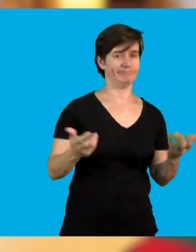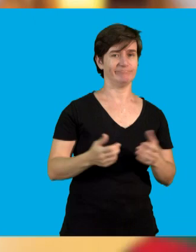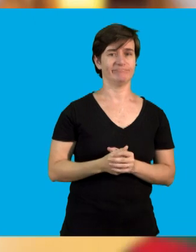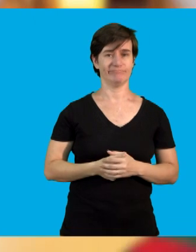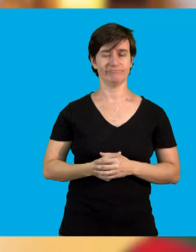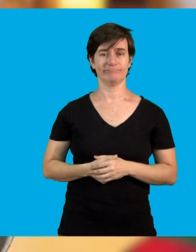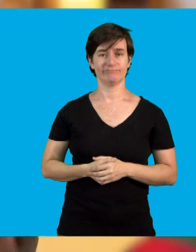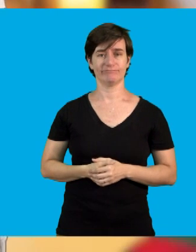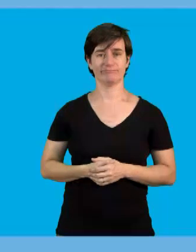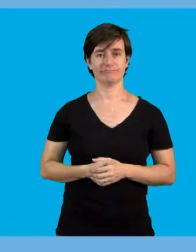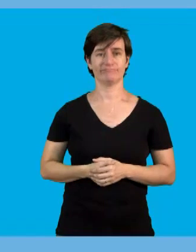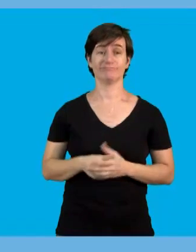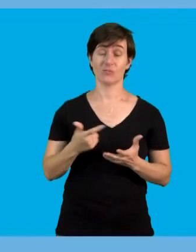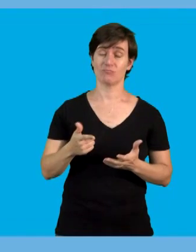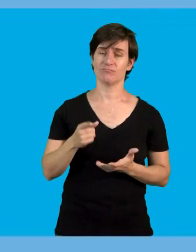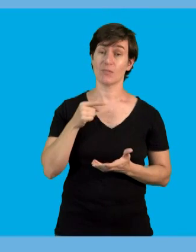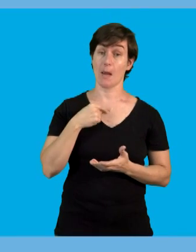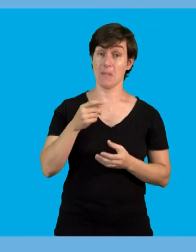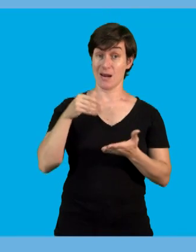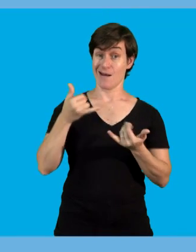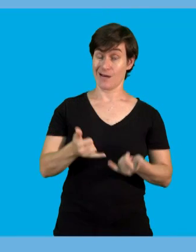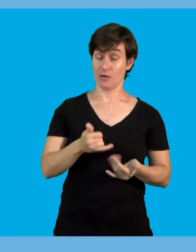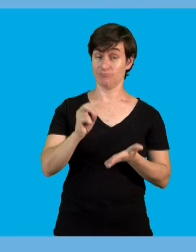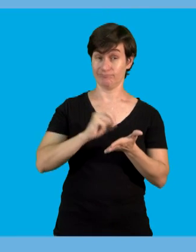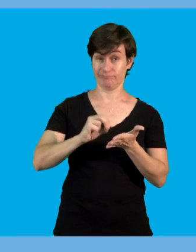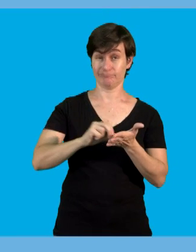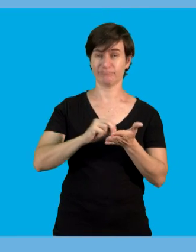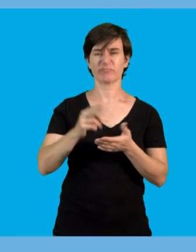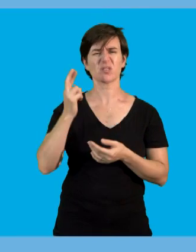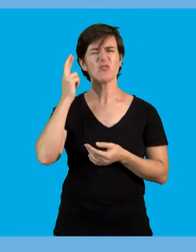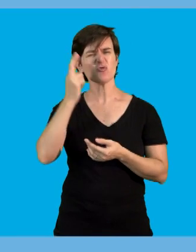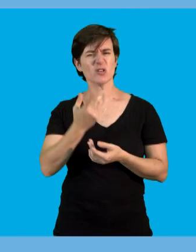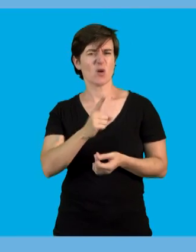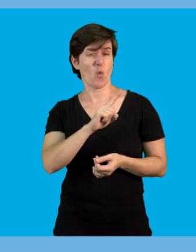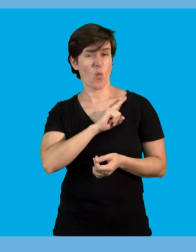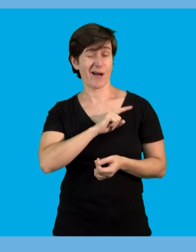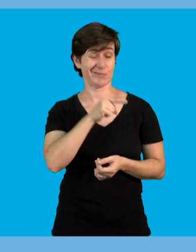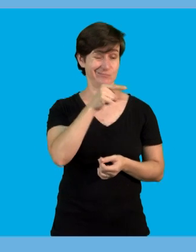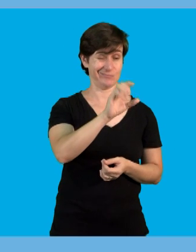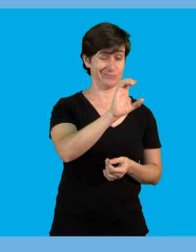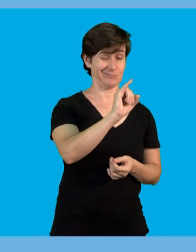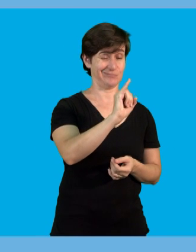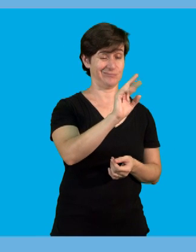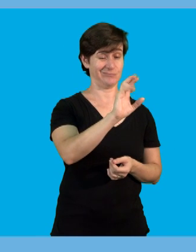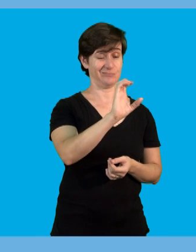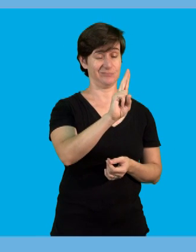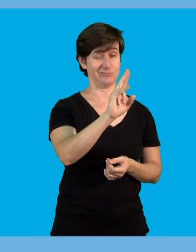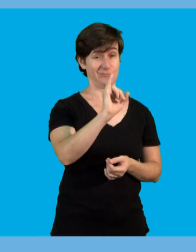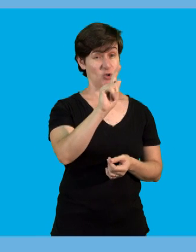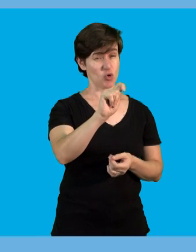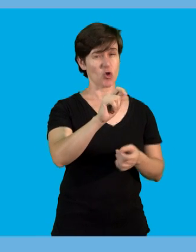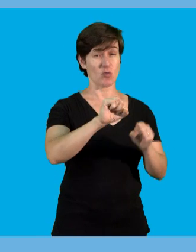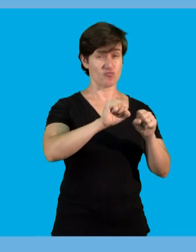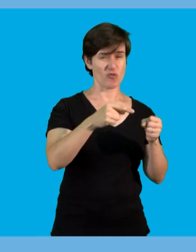all over again. So therefore, the reason why circuit breakers are more convenient to use is that